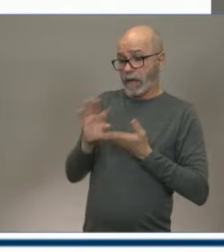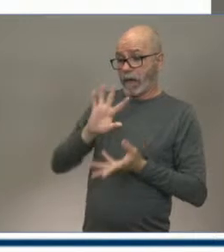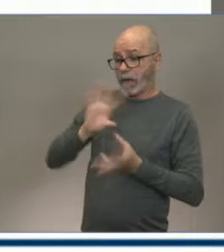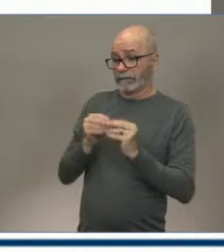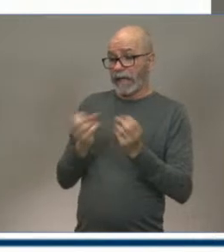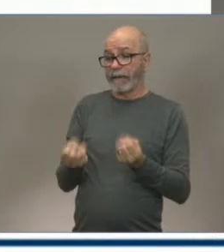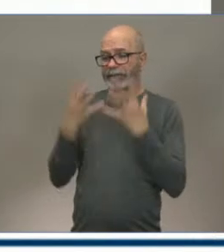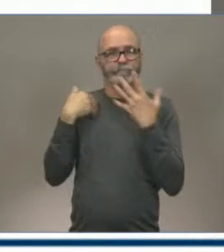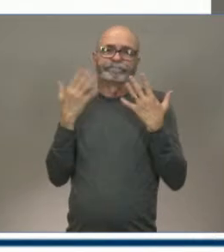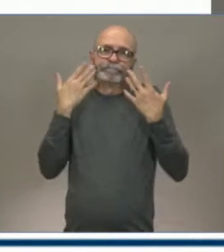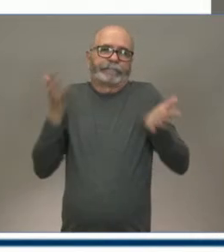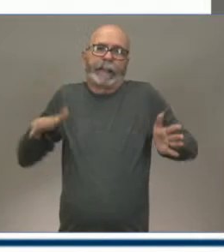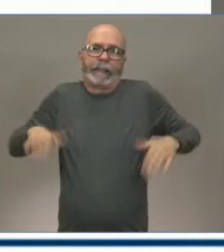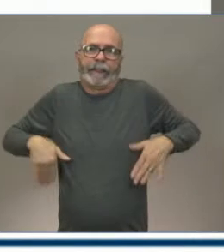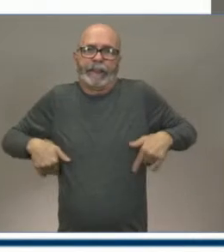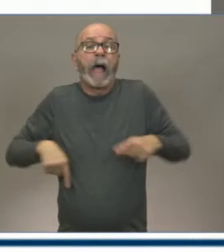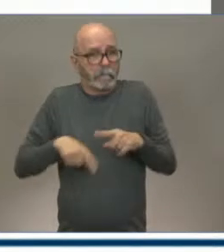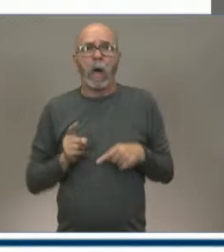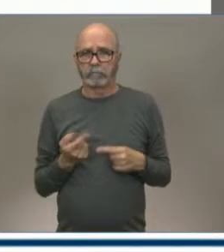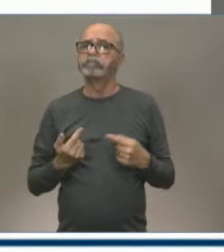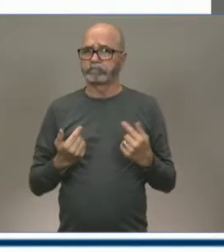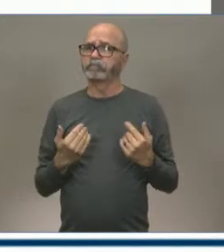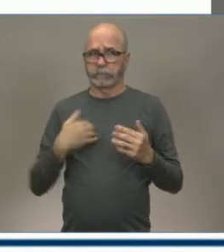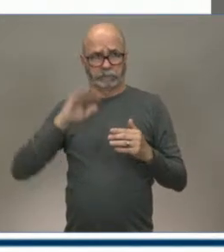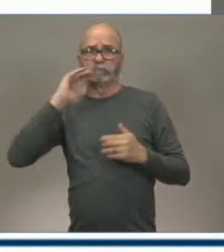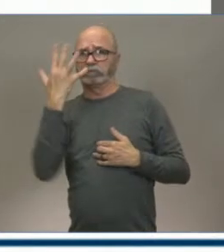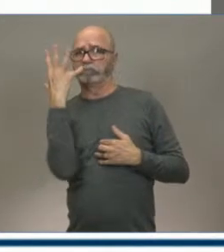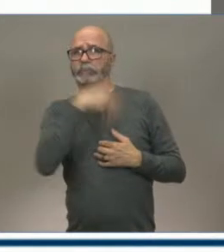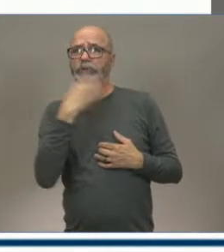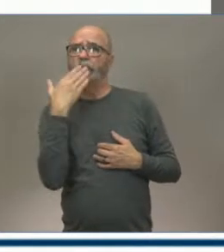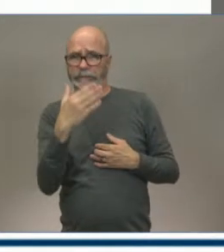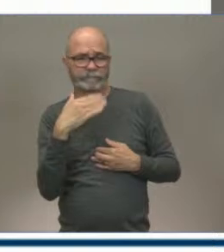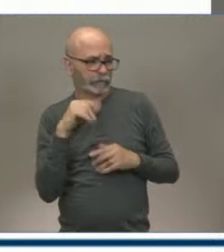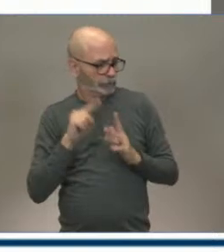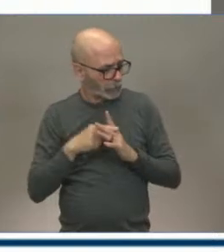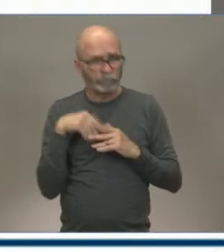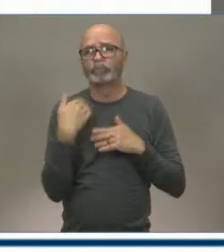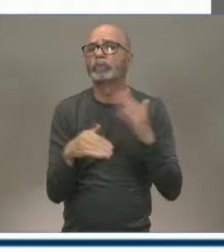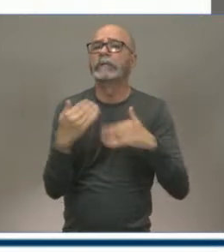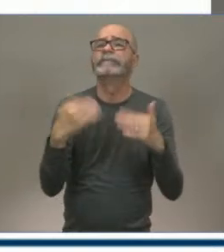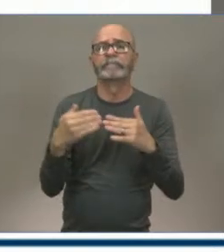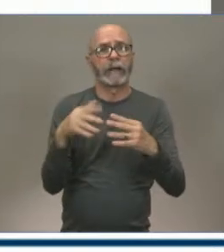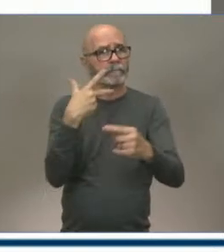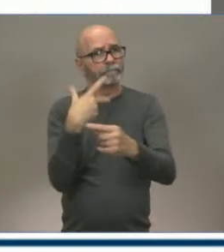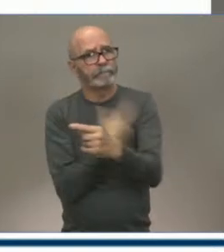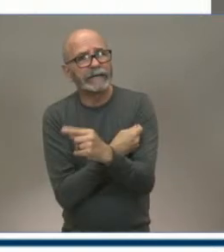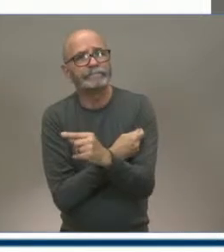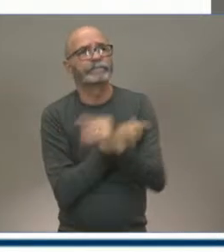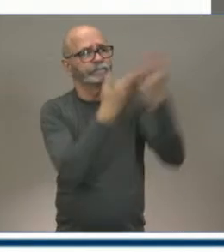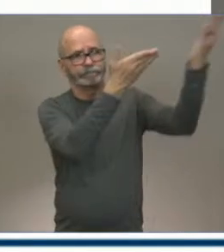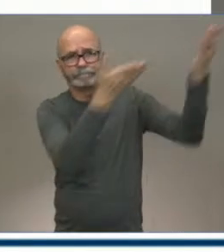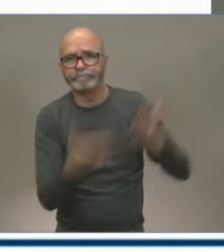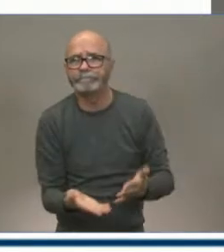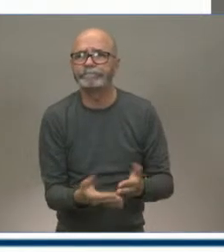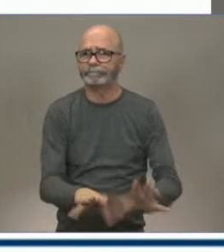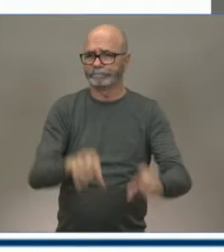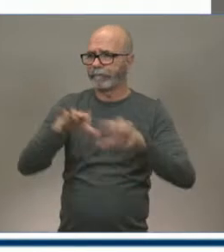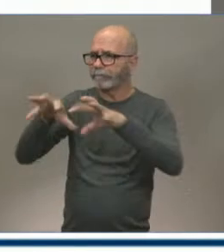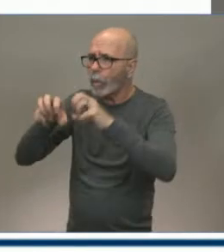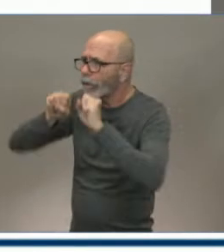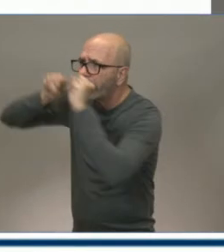We now have the process, as I said on Tuesday. The vaccine has to be shipped frozen. It's in